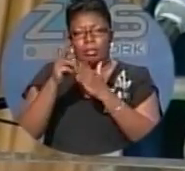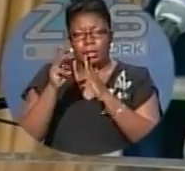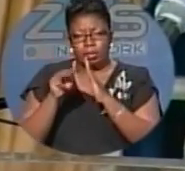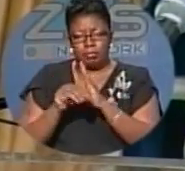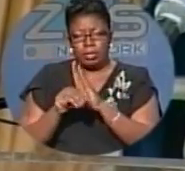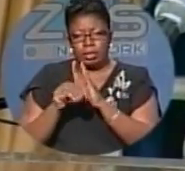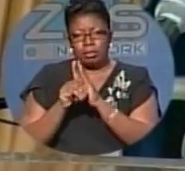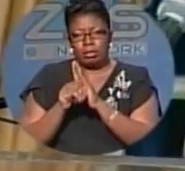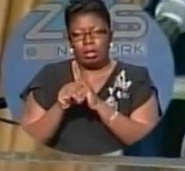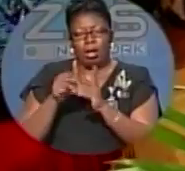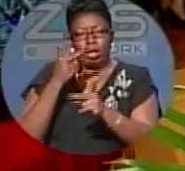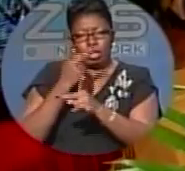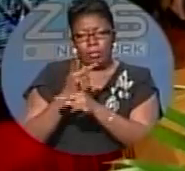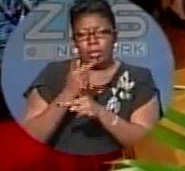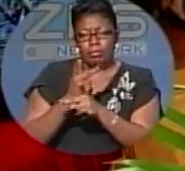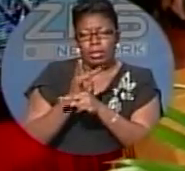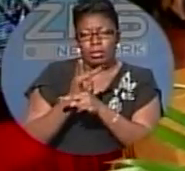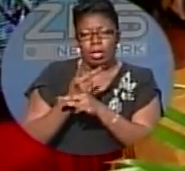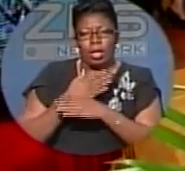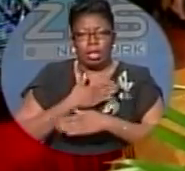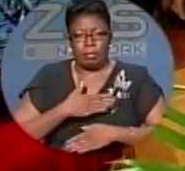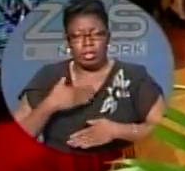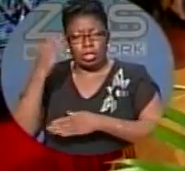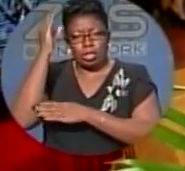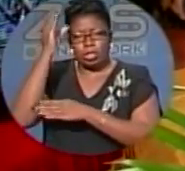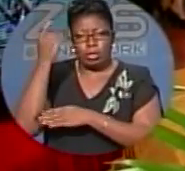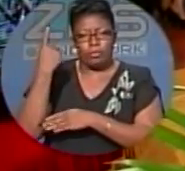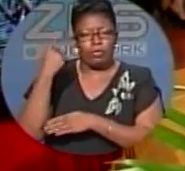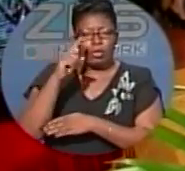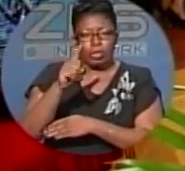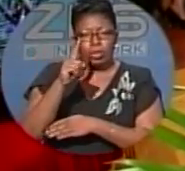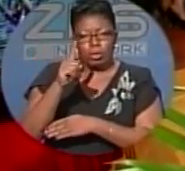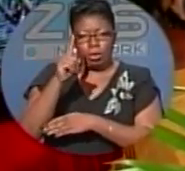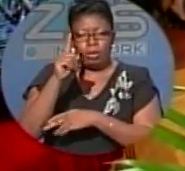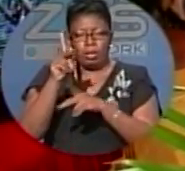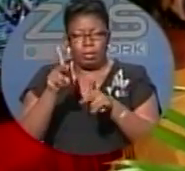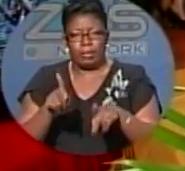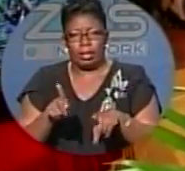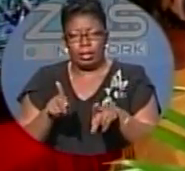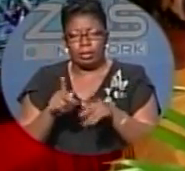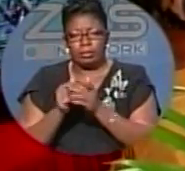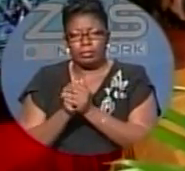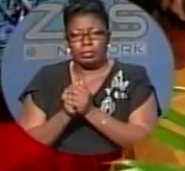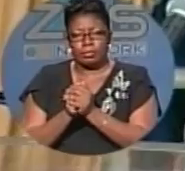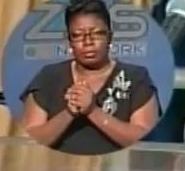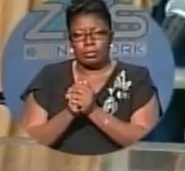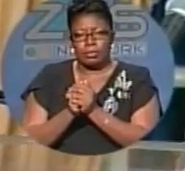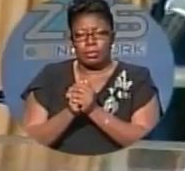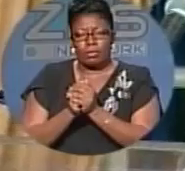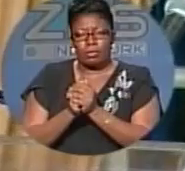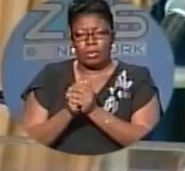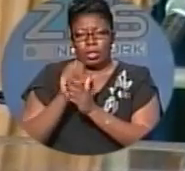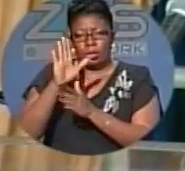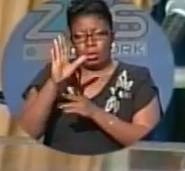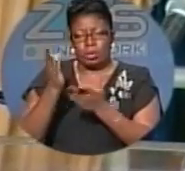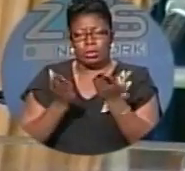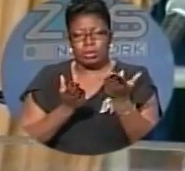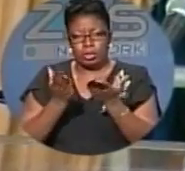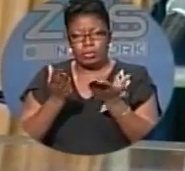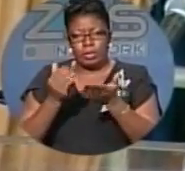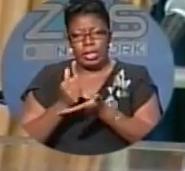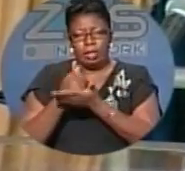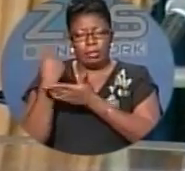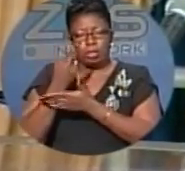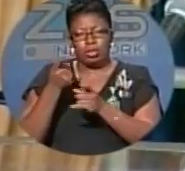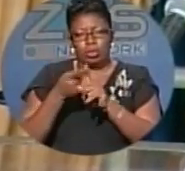and indeed, compassion and concern for your fellow man. Your dedicated efforts help us to keep